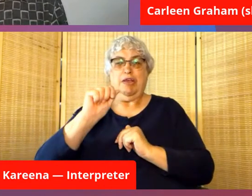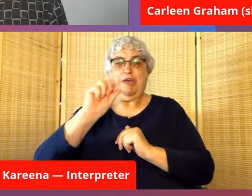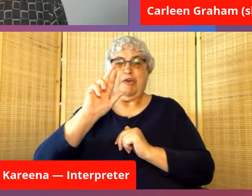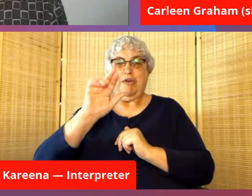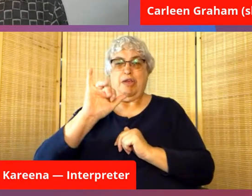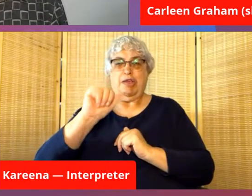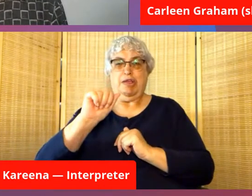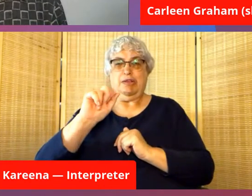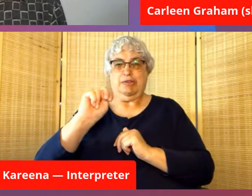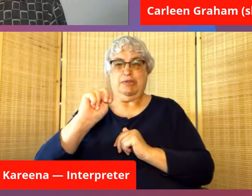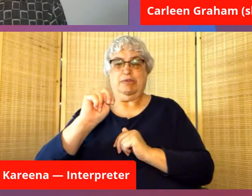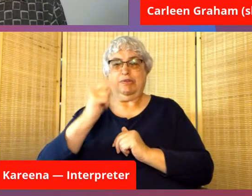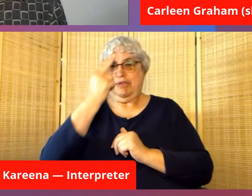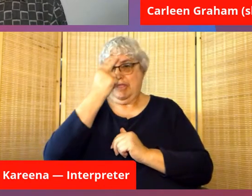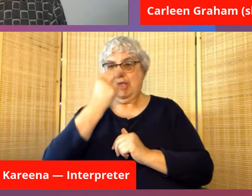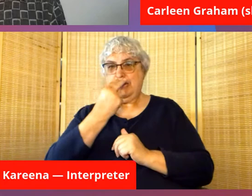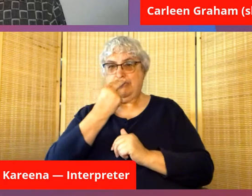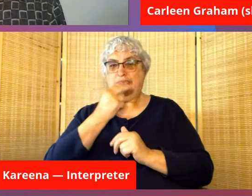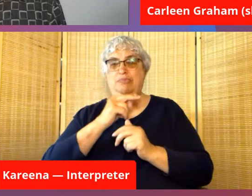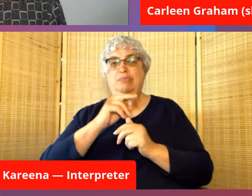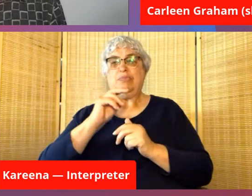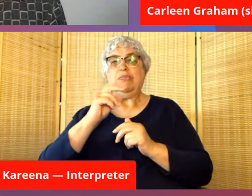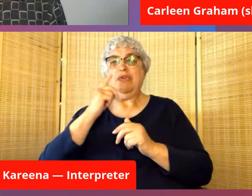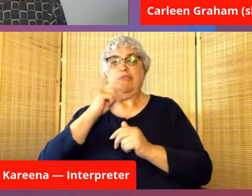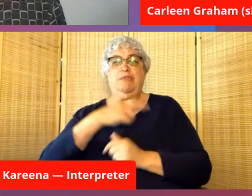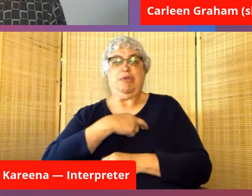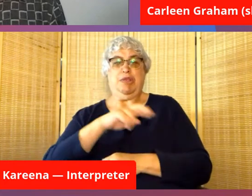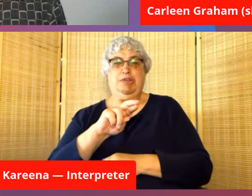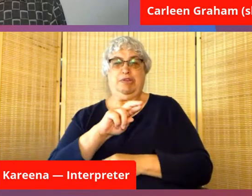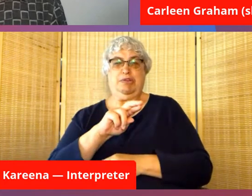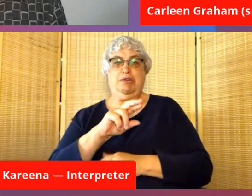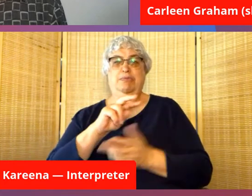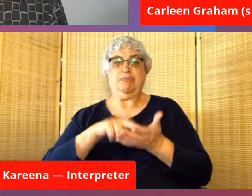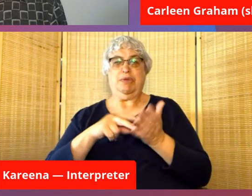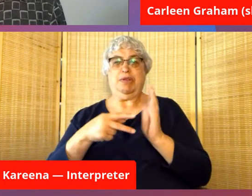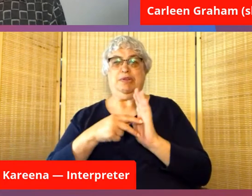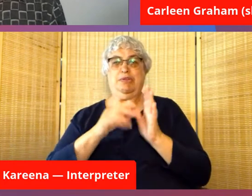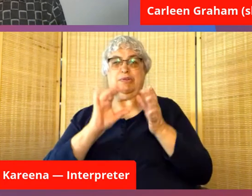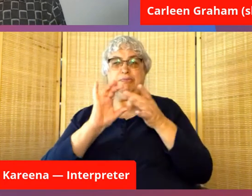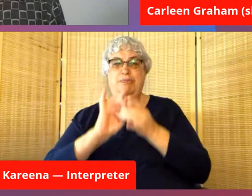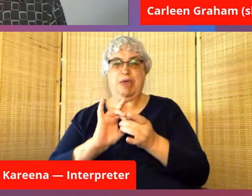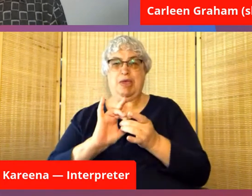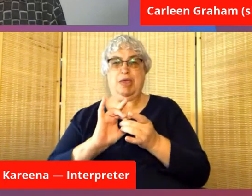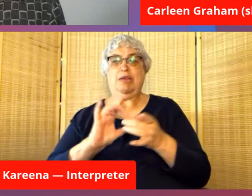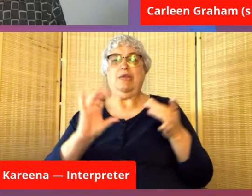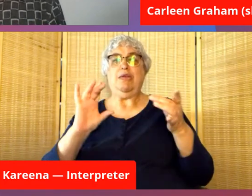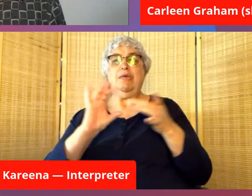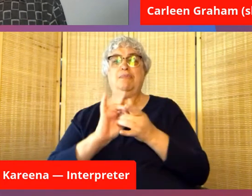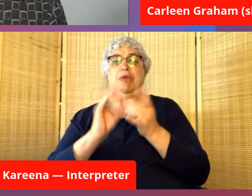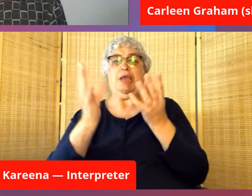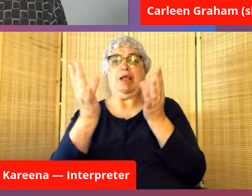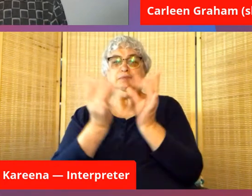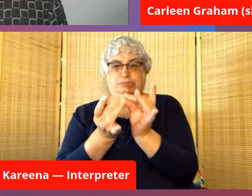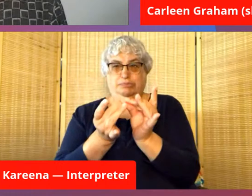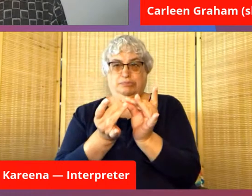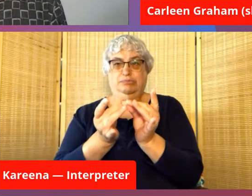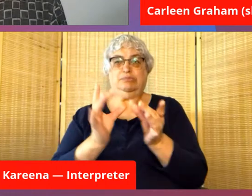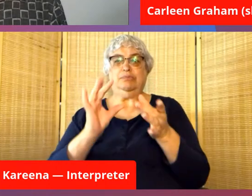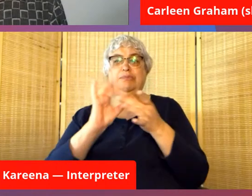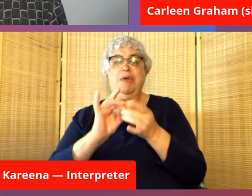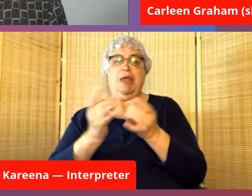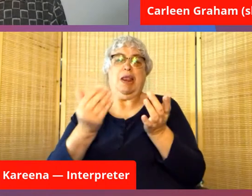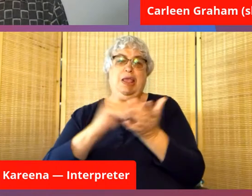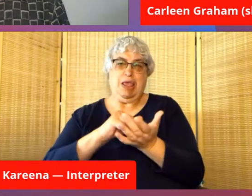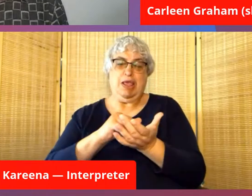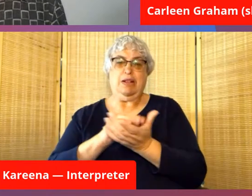considered by some scholars to be the root word for religion. It means to bind or to bind fast or bind again.